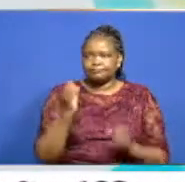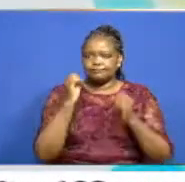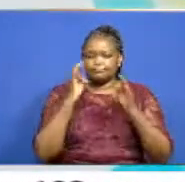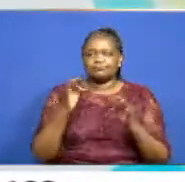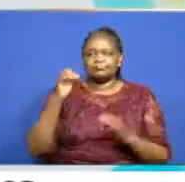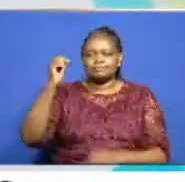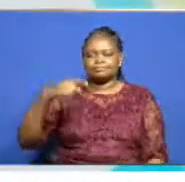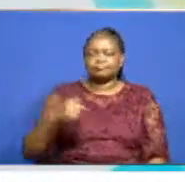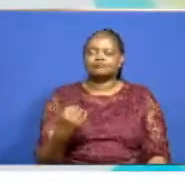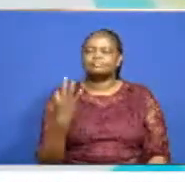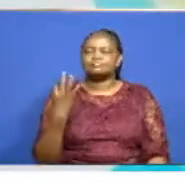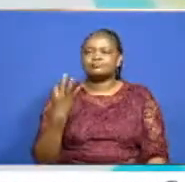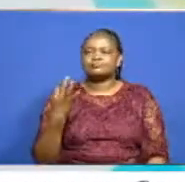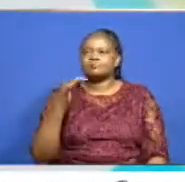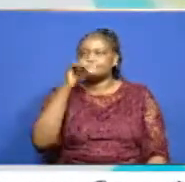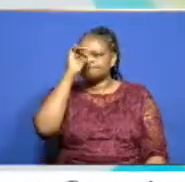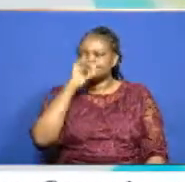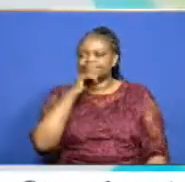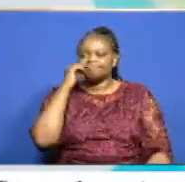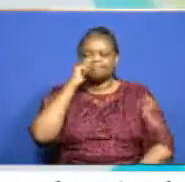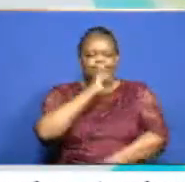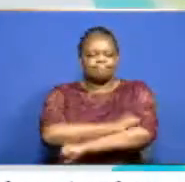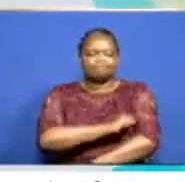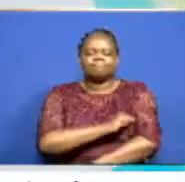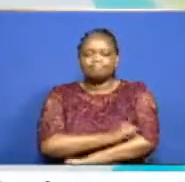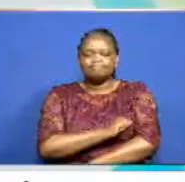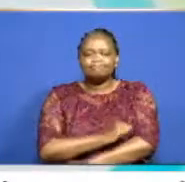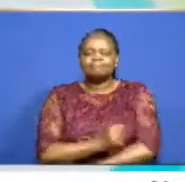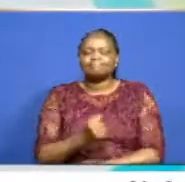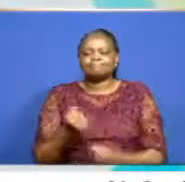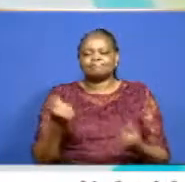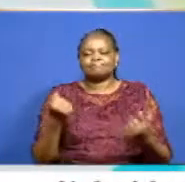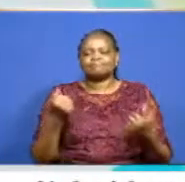3 months private schools has borne the brunt of